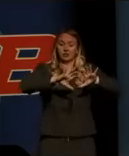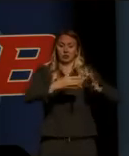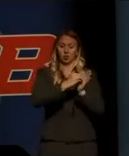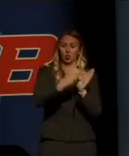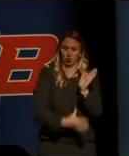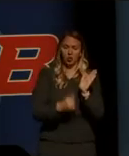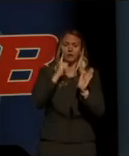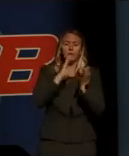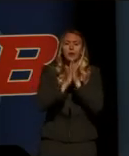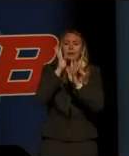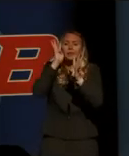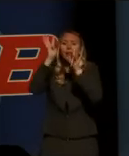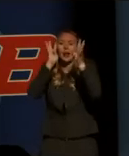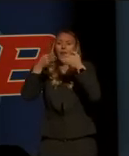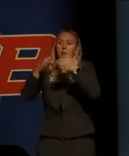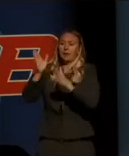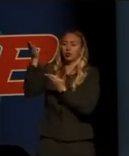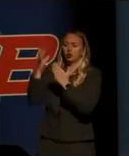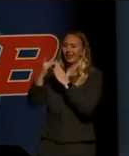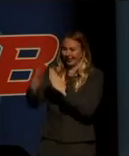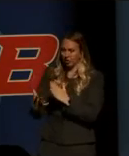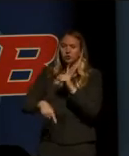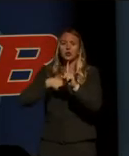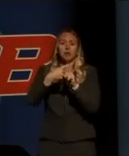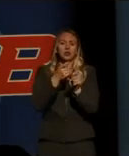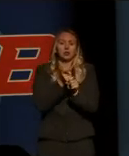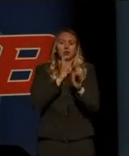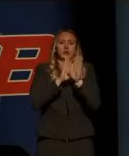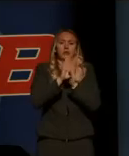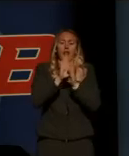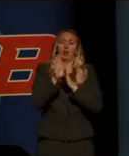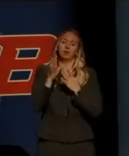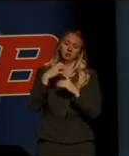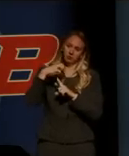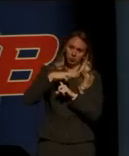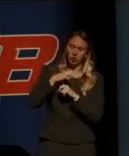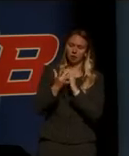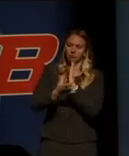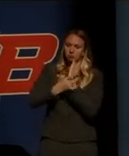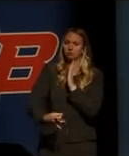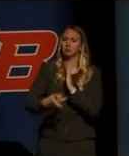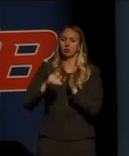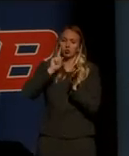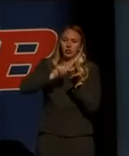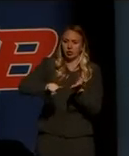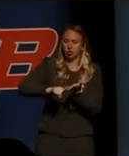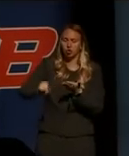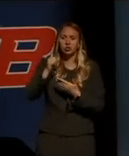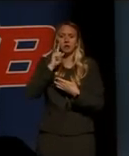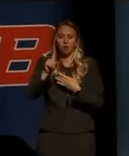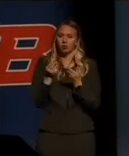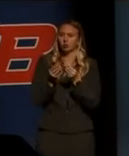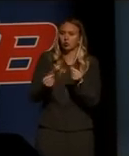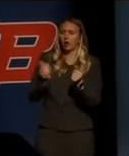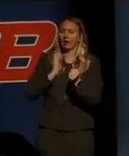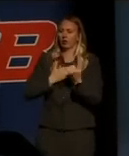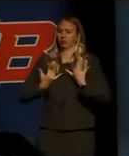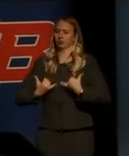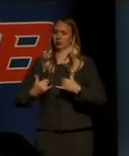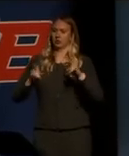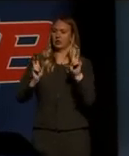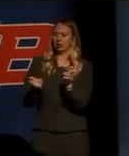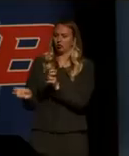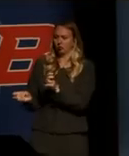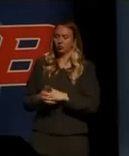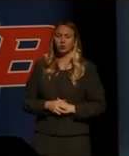public service leaders and to create cutting-edge research to help solve our pressing public problems. I was drawn to the School of